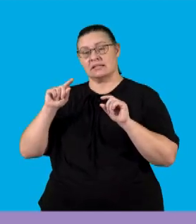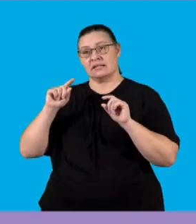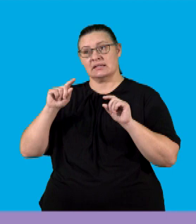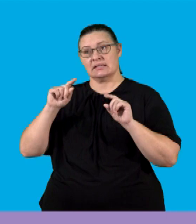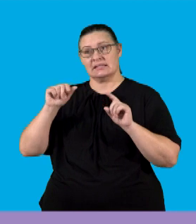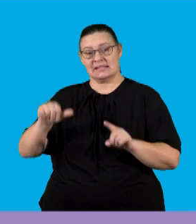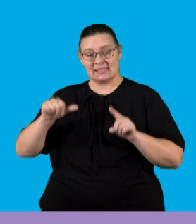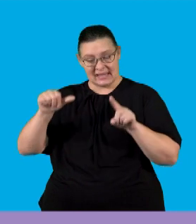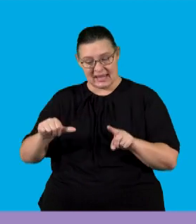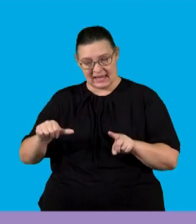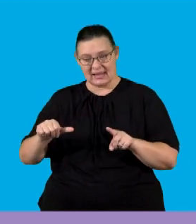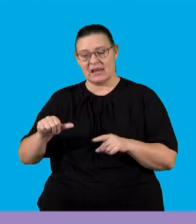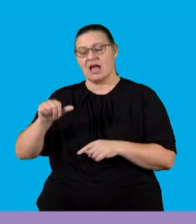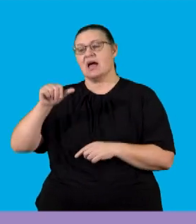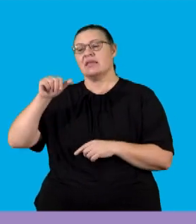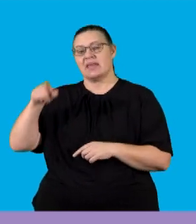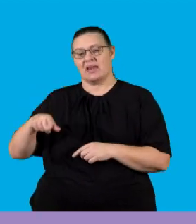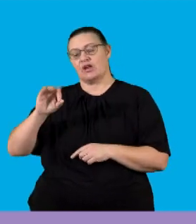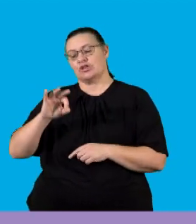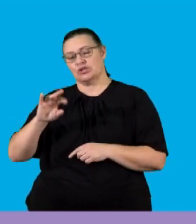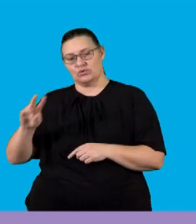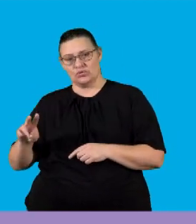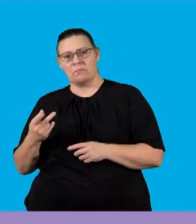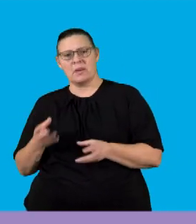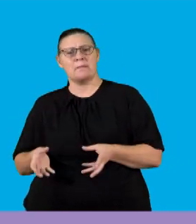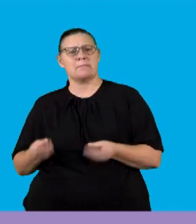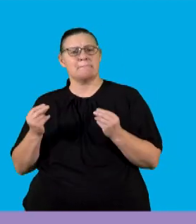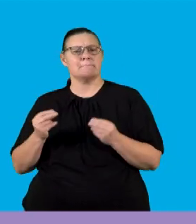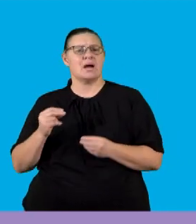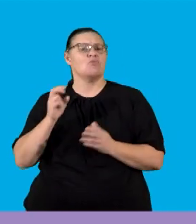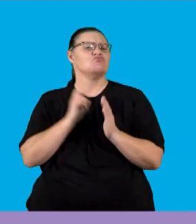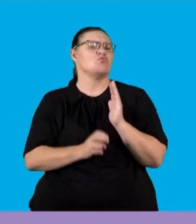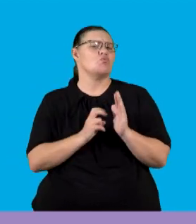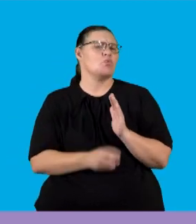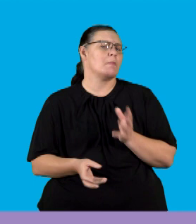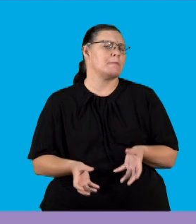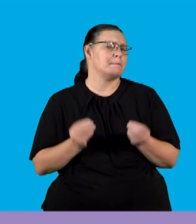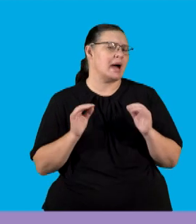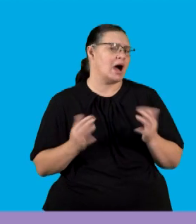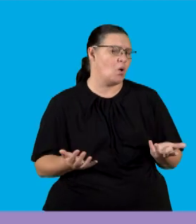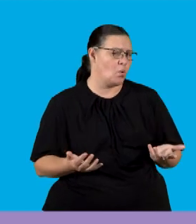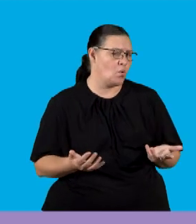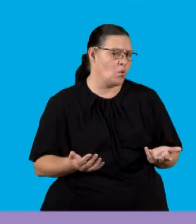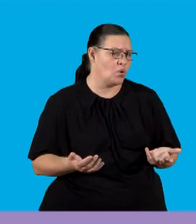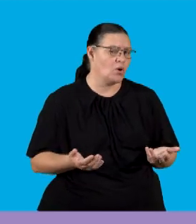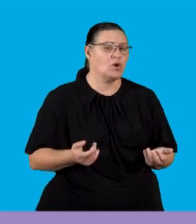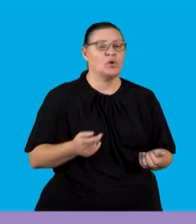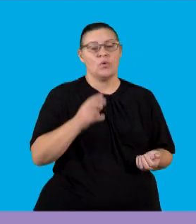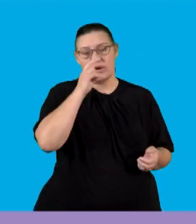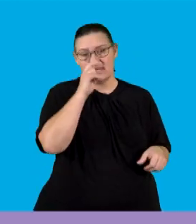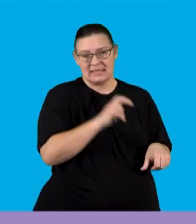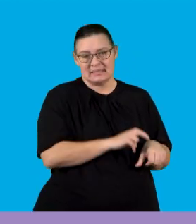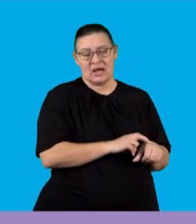to find the rule or the relationship between the term number and the